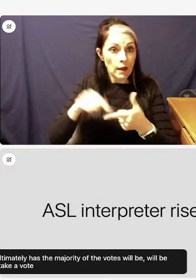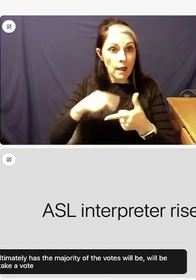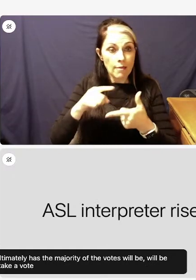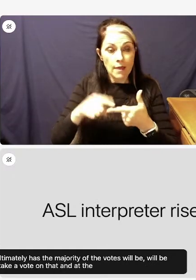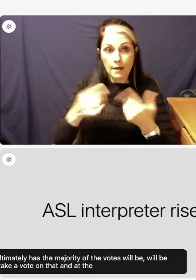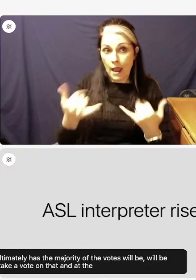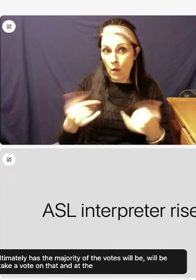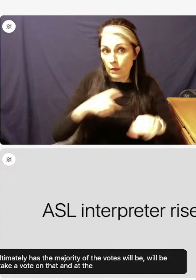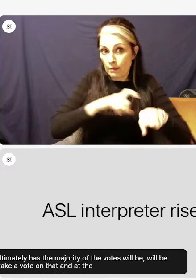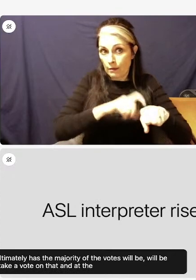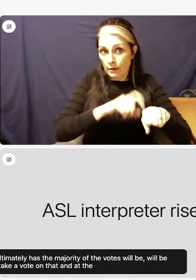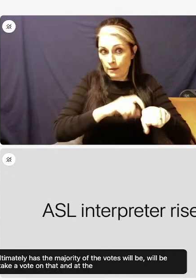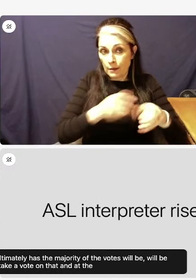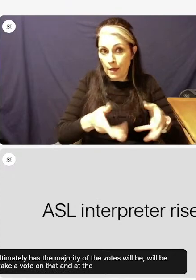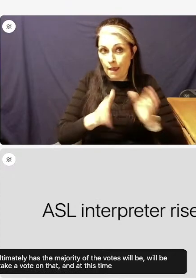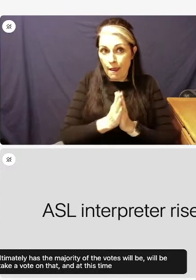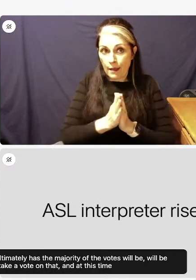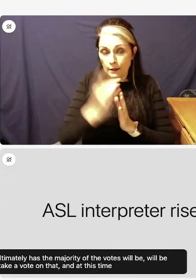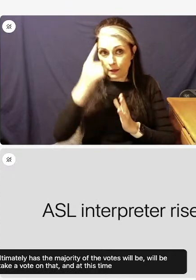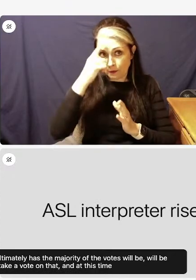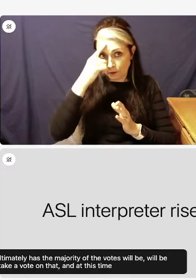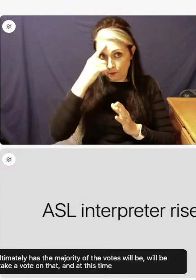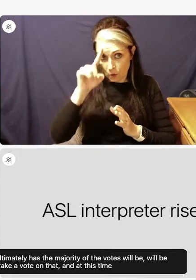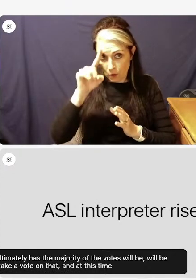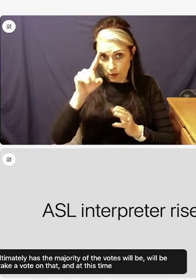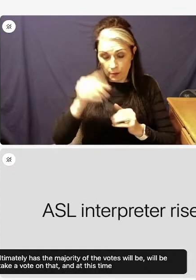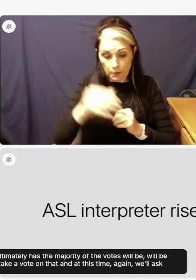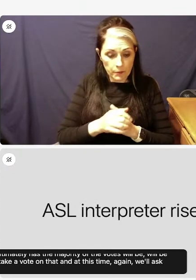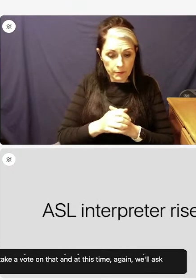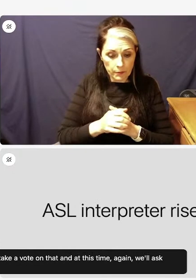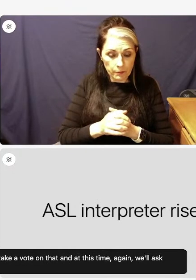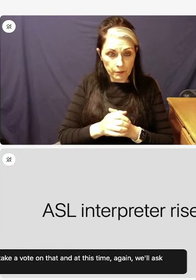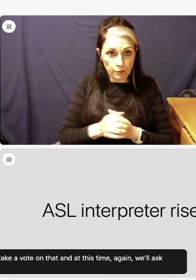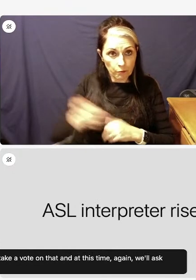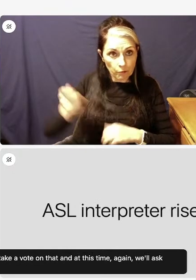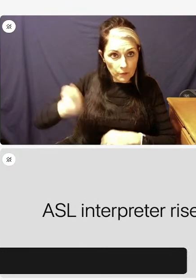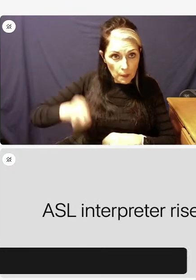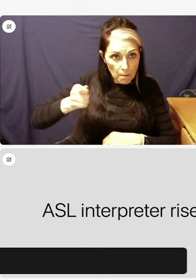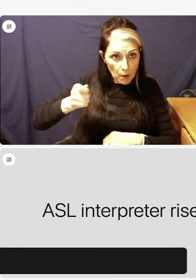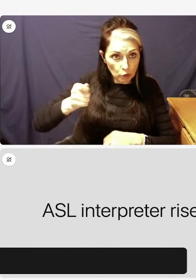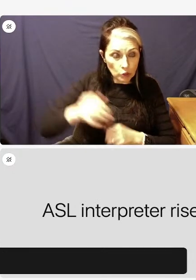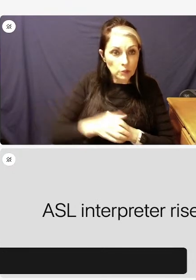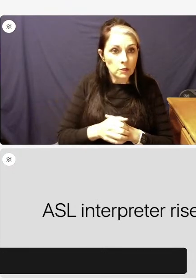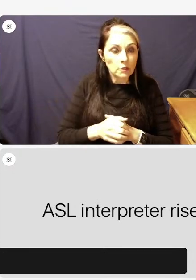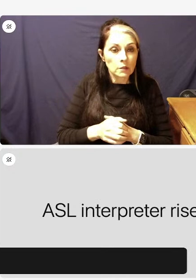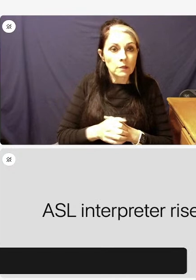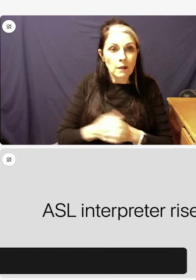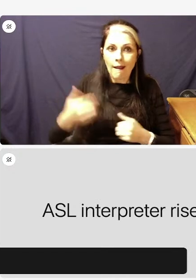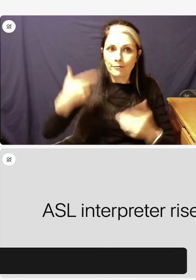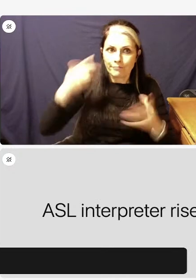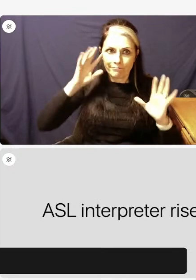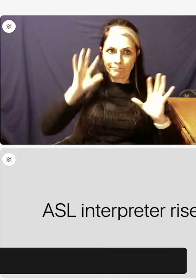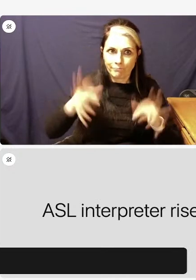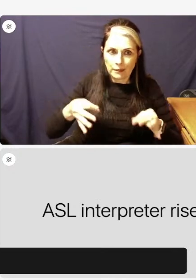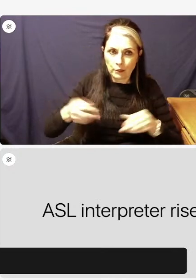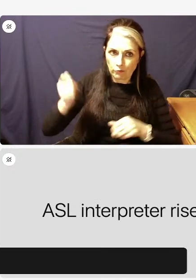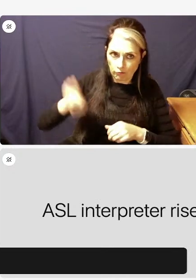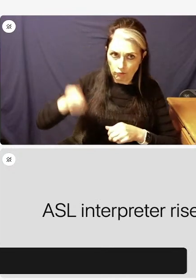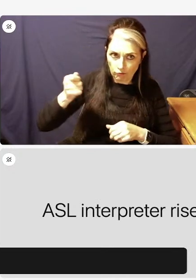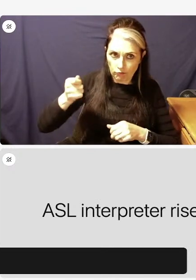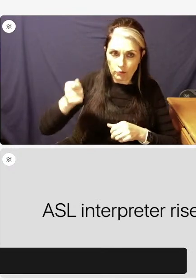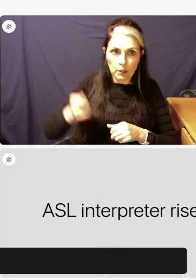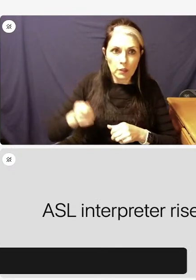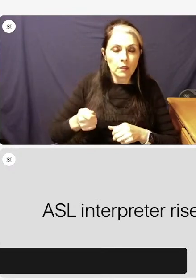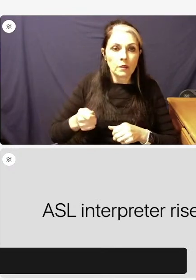time again we'll ask for it in the form of a motion i made that nomination so i will make that in the form of a motion that we